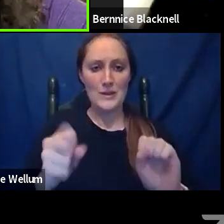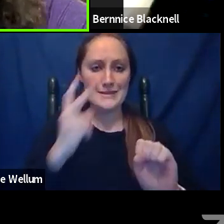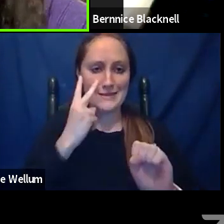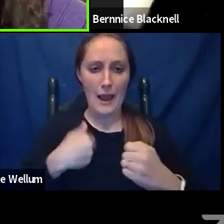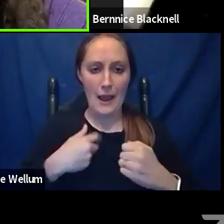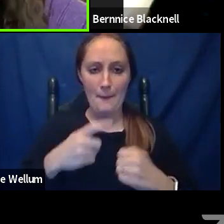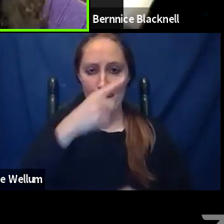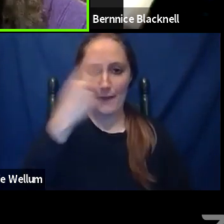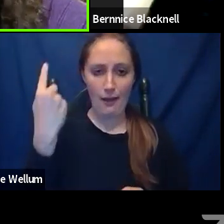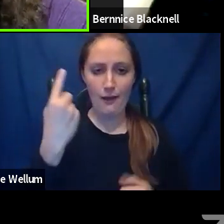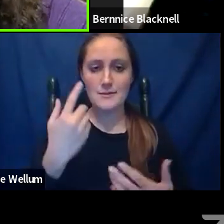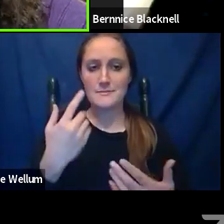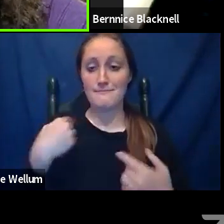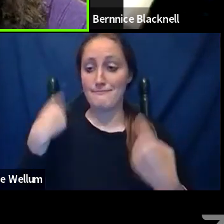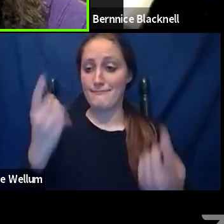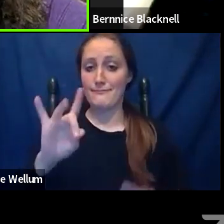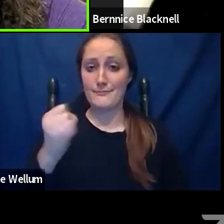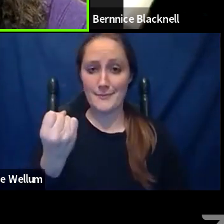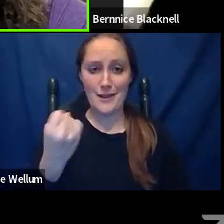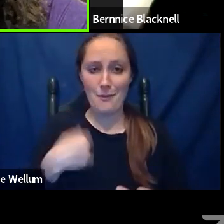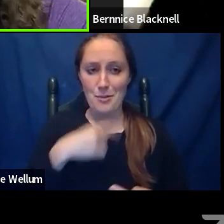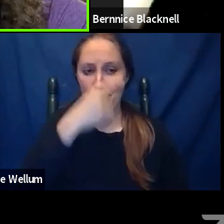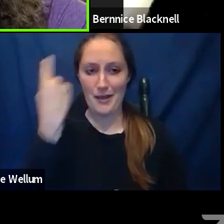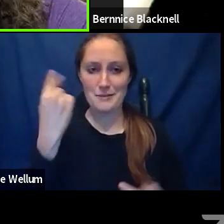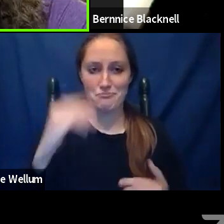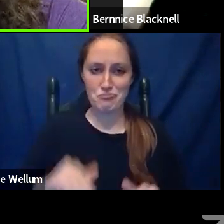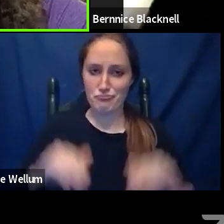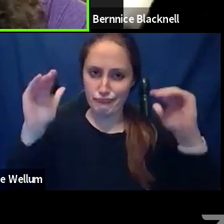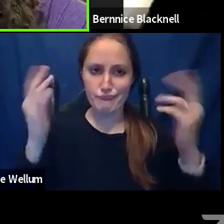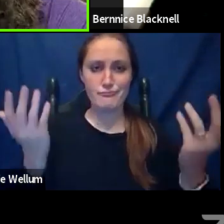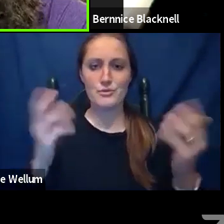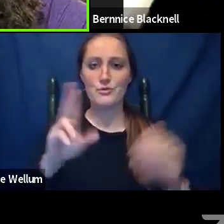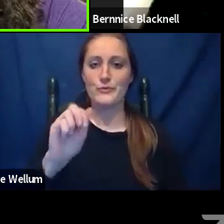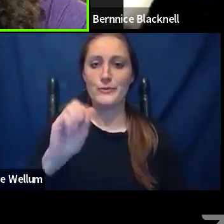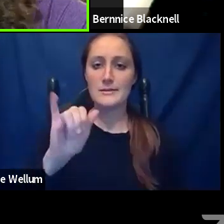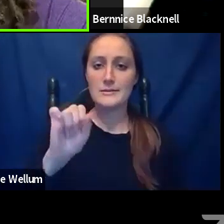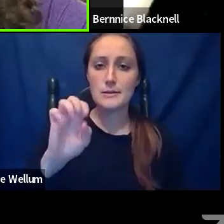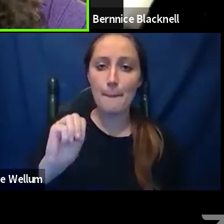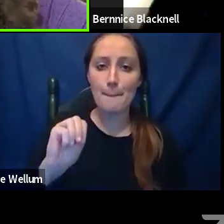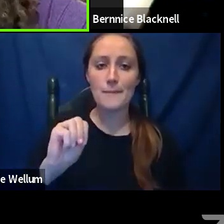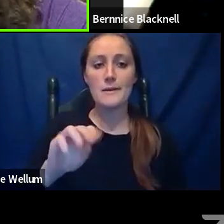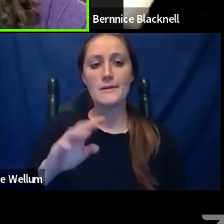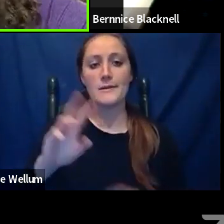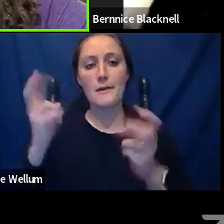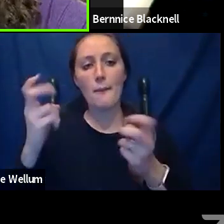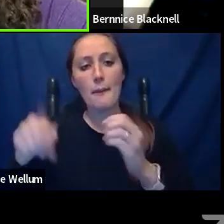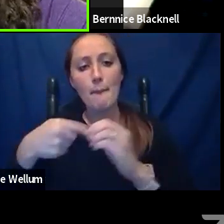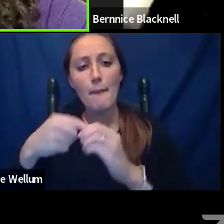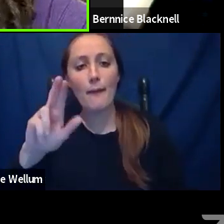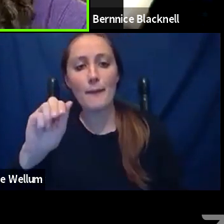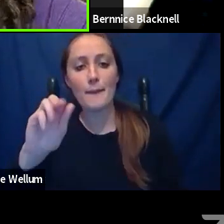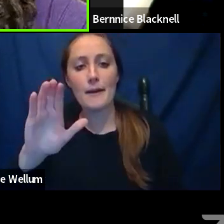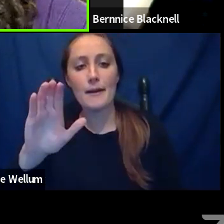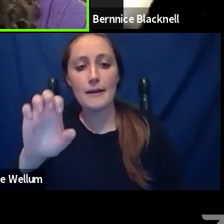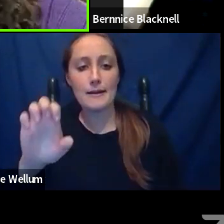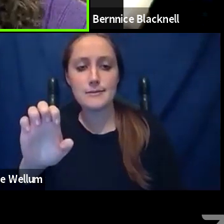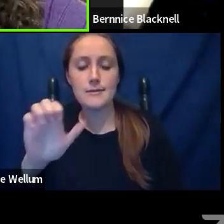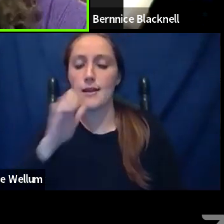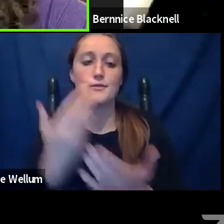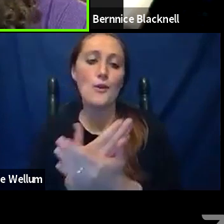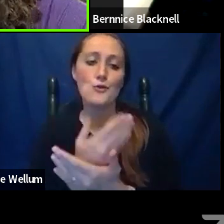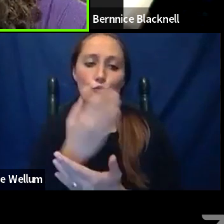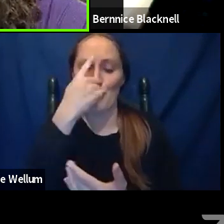been Black since the 80s. So racism and topics around race are not a new topic for me. Issues around